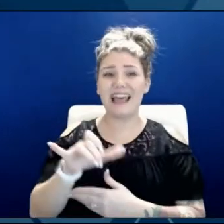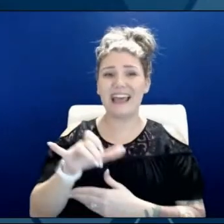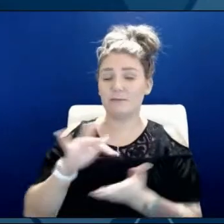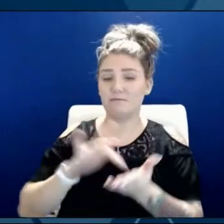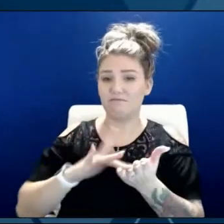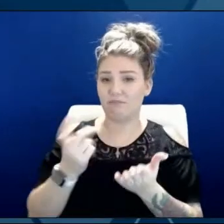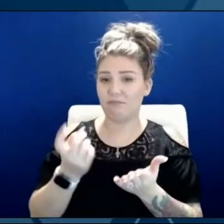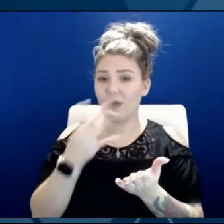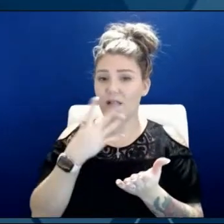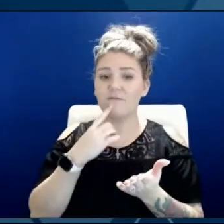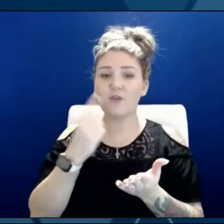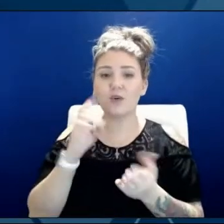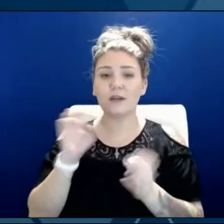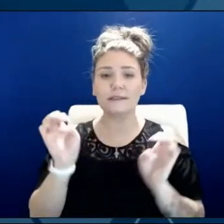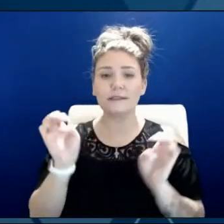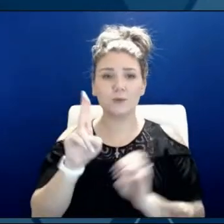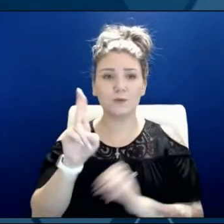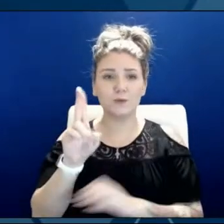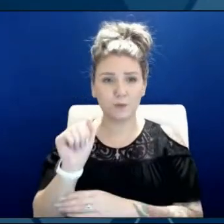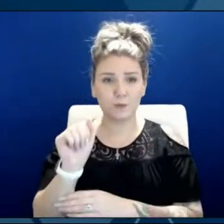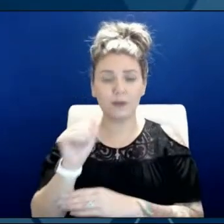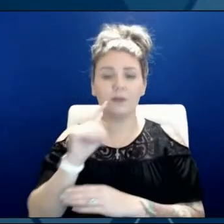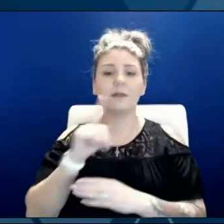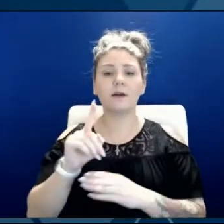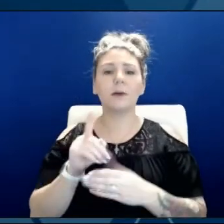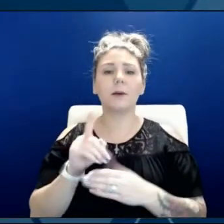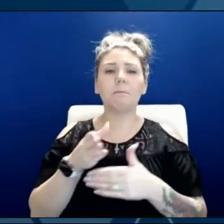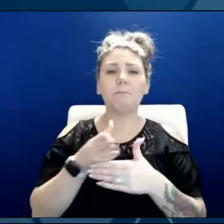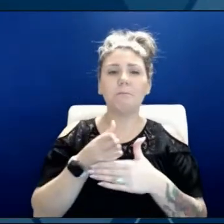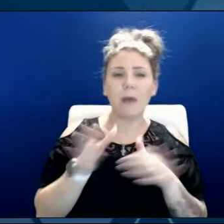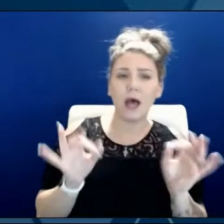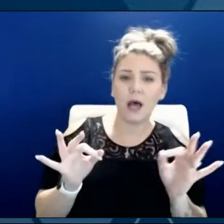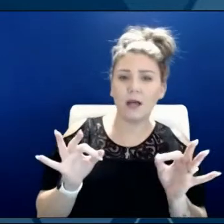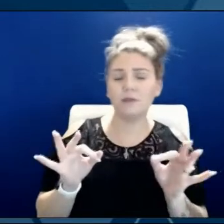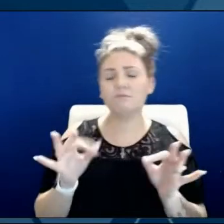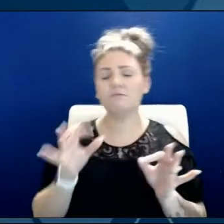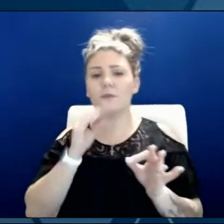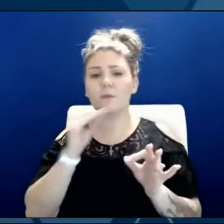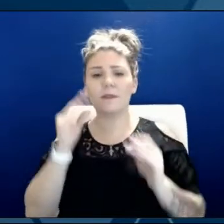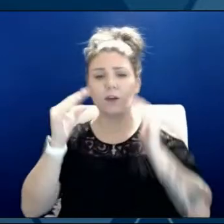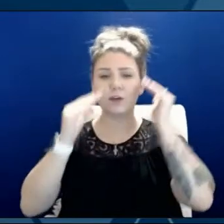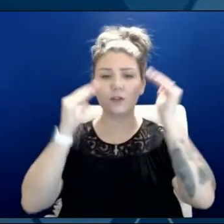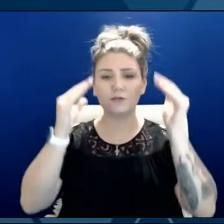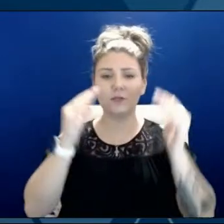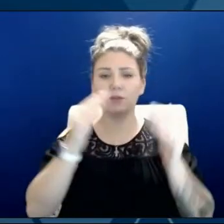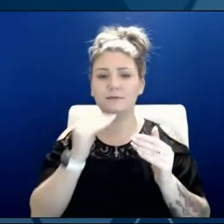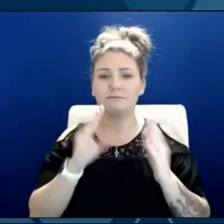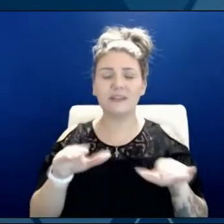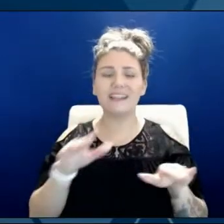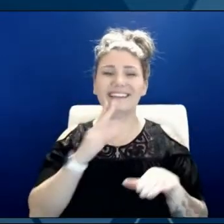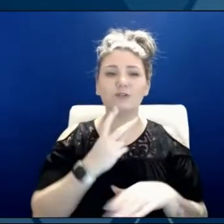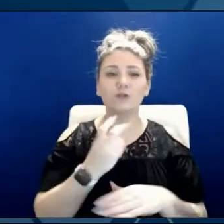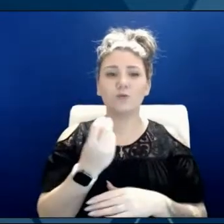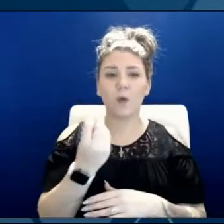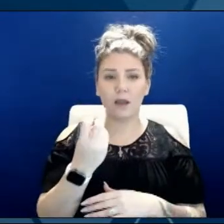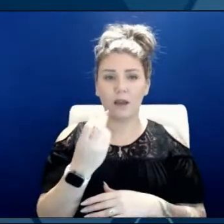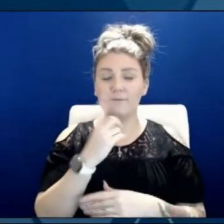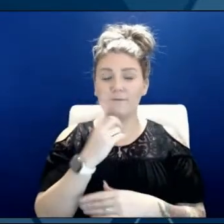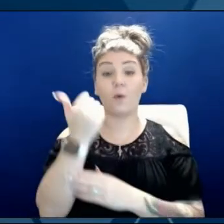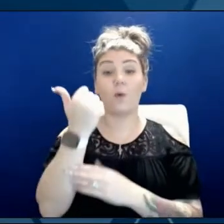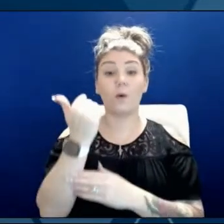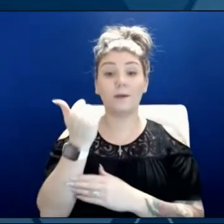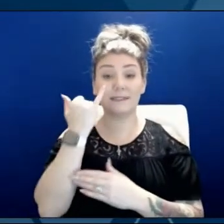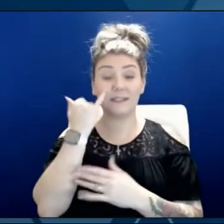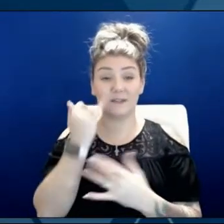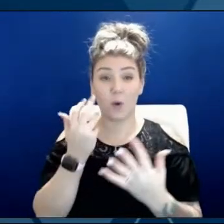in the treatment of mild to moderate COVID-19 in adults and pediatric patients 12 years of age and up, as long as they weighed at least 88